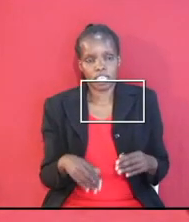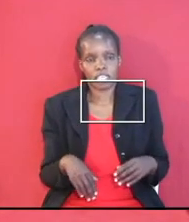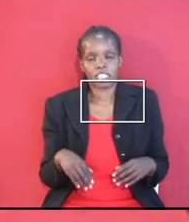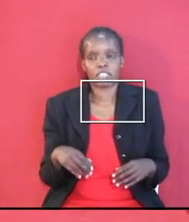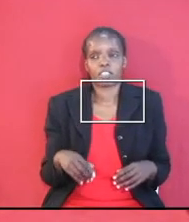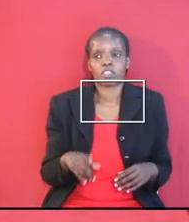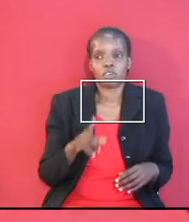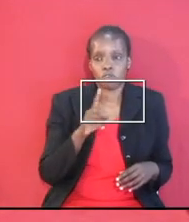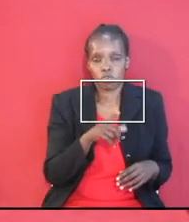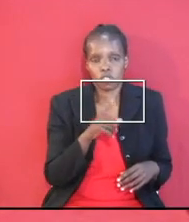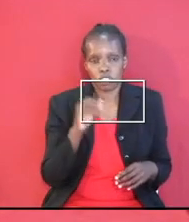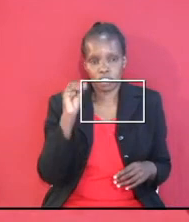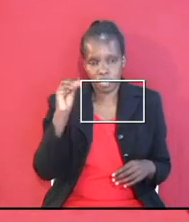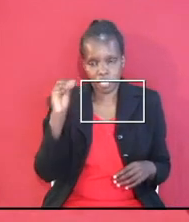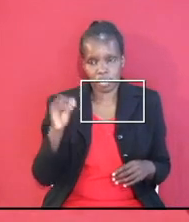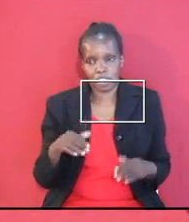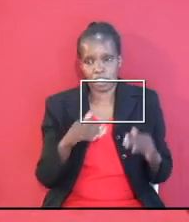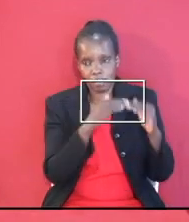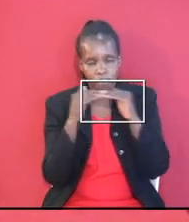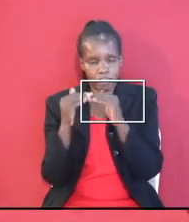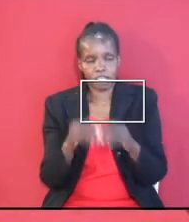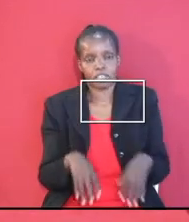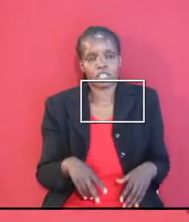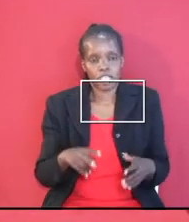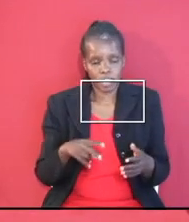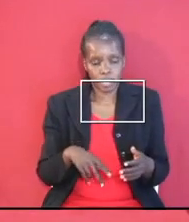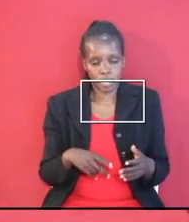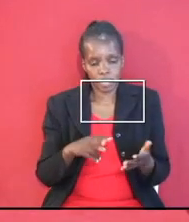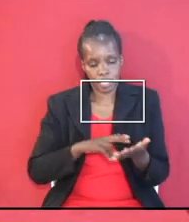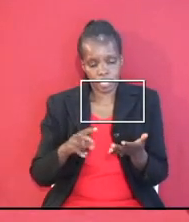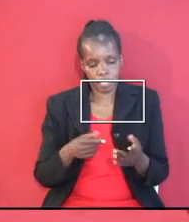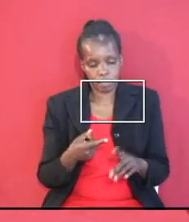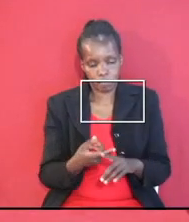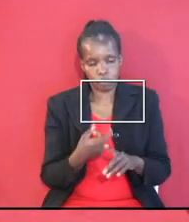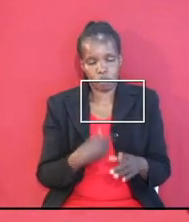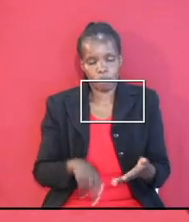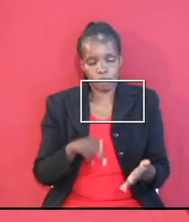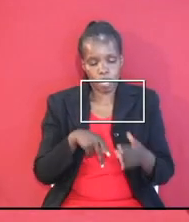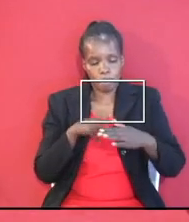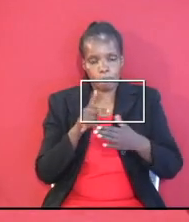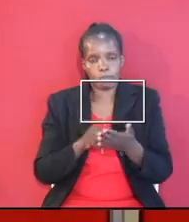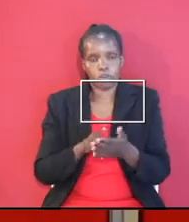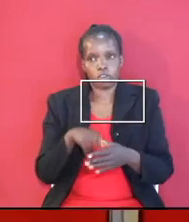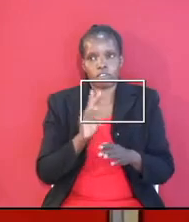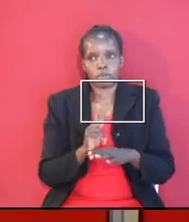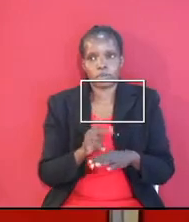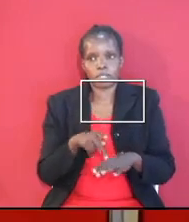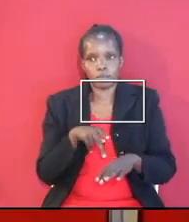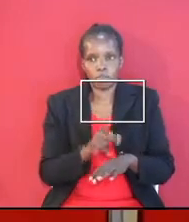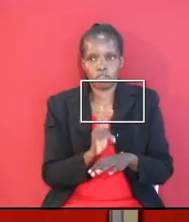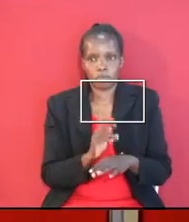Conditioning level. Now, let's read the book of Proverbs, chapter 1, verse 7.